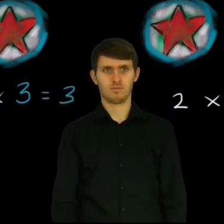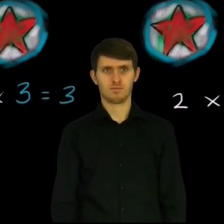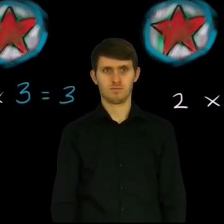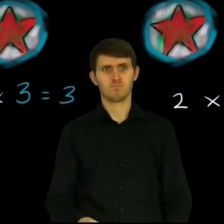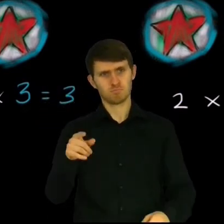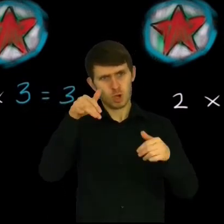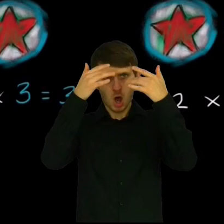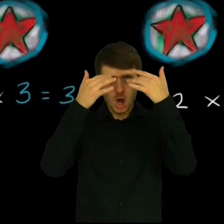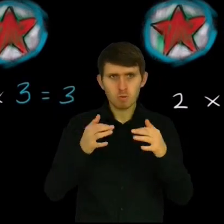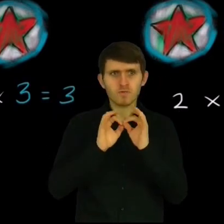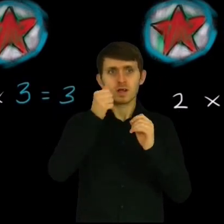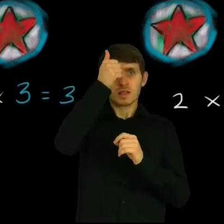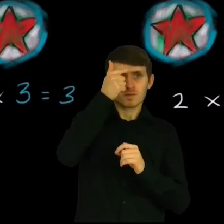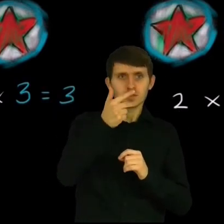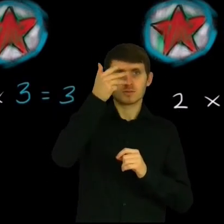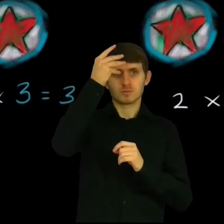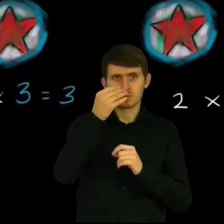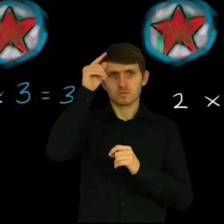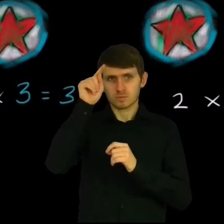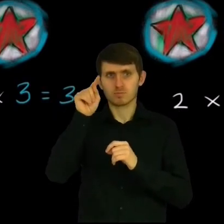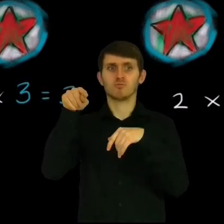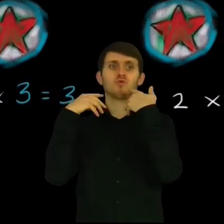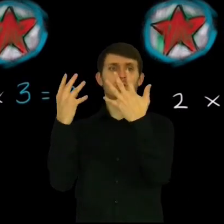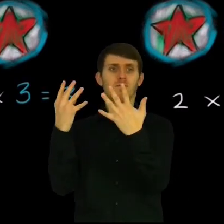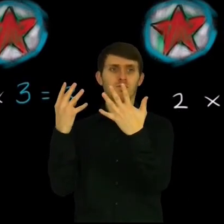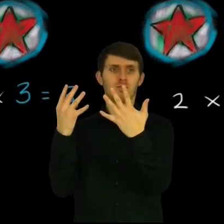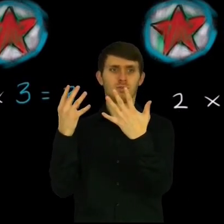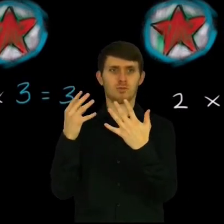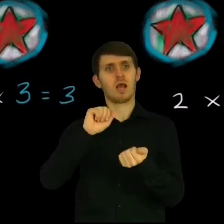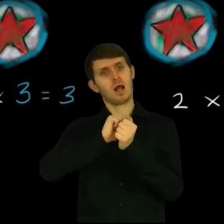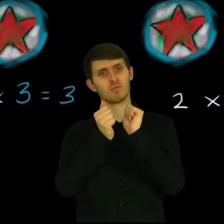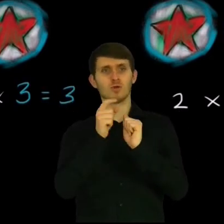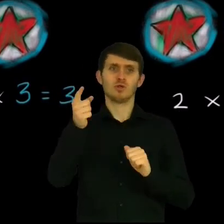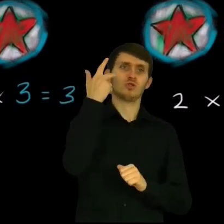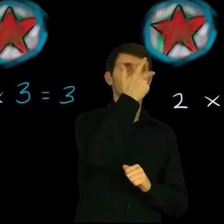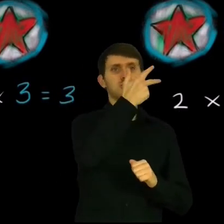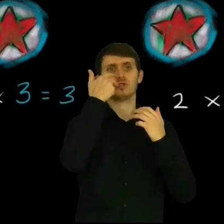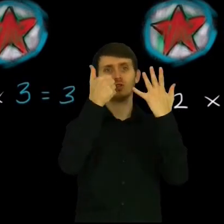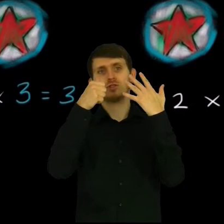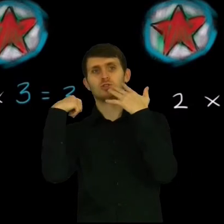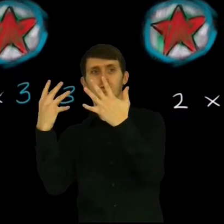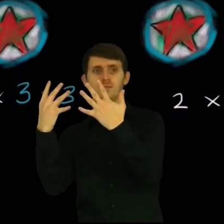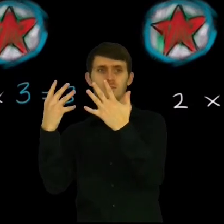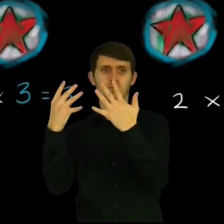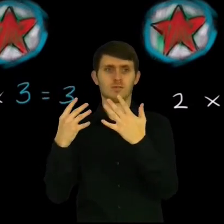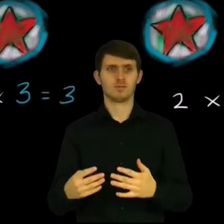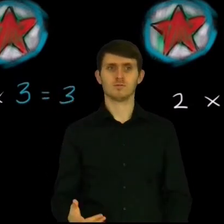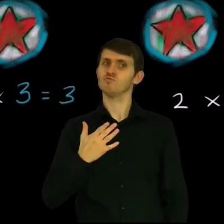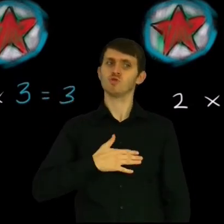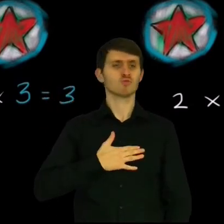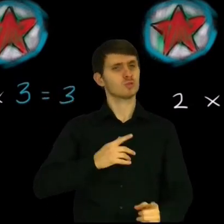is equal to nine. And you can count them. One, two, three, four, five, six, seven, eight, nine. Or you could just count by threes. Three,